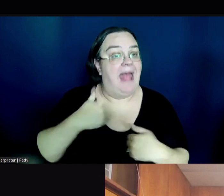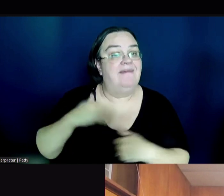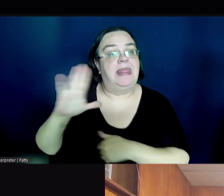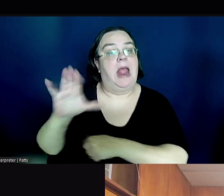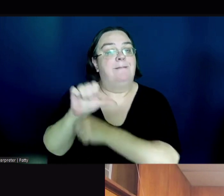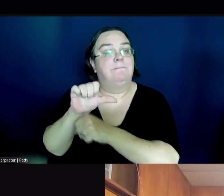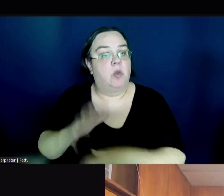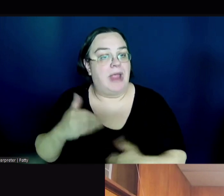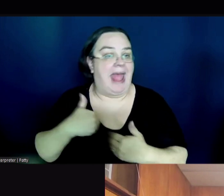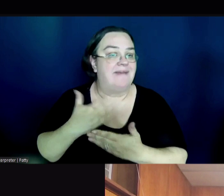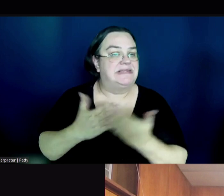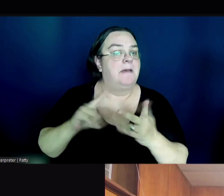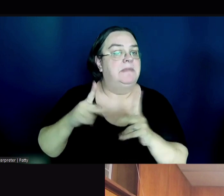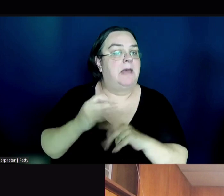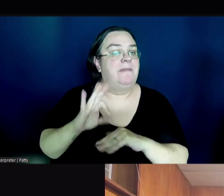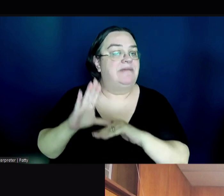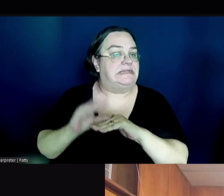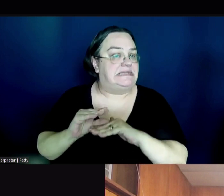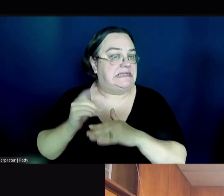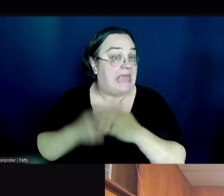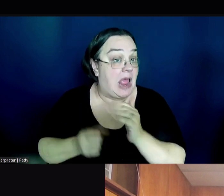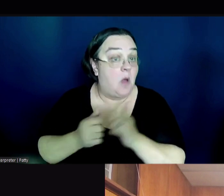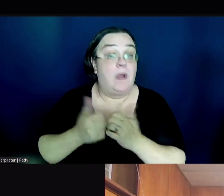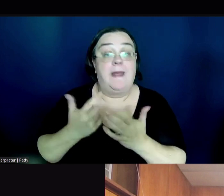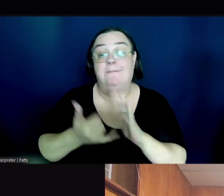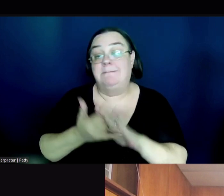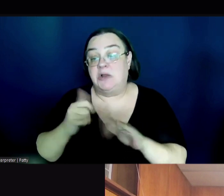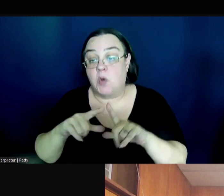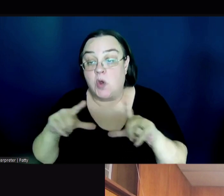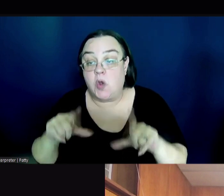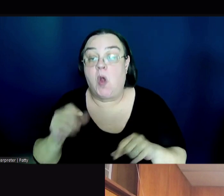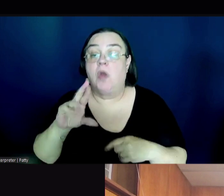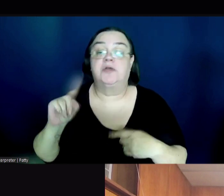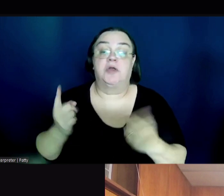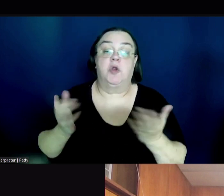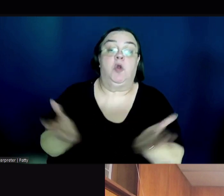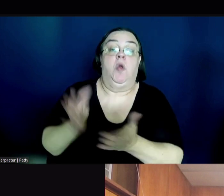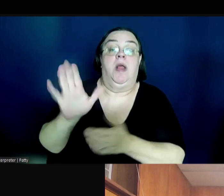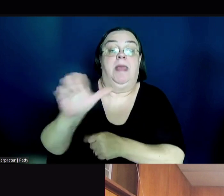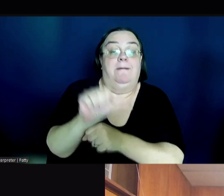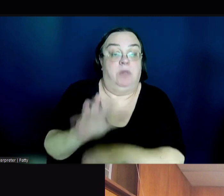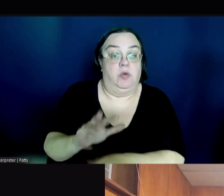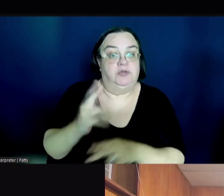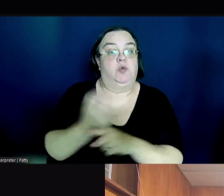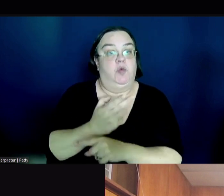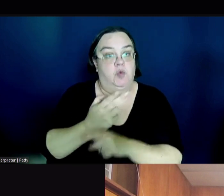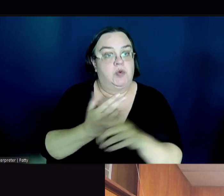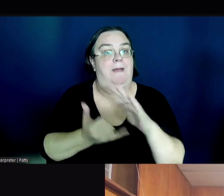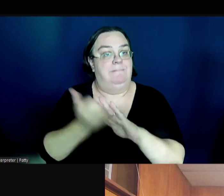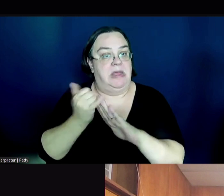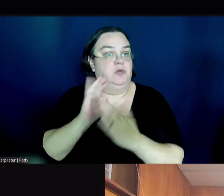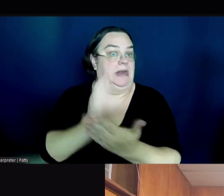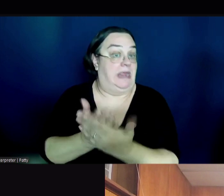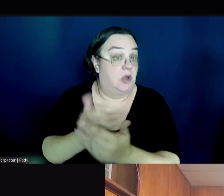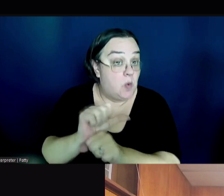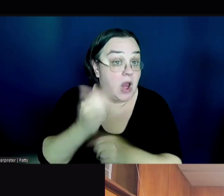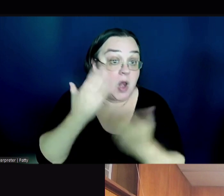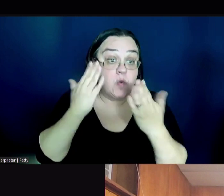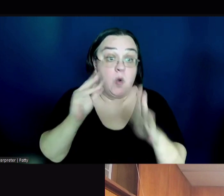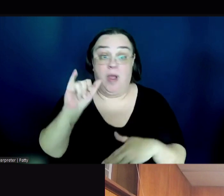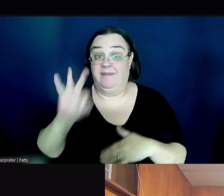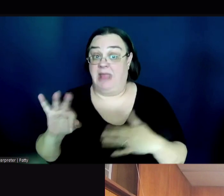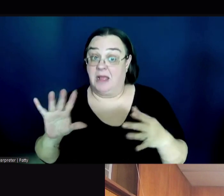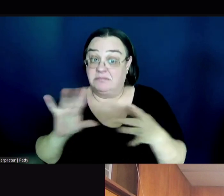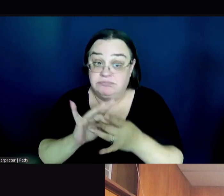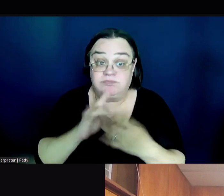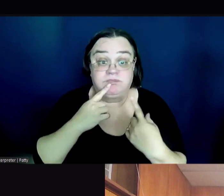of discount with Metro cards, or just encouraging their employees to use Metro to get to work. I don't know if that connection ever happened or how